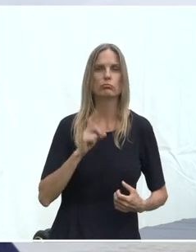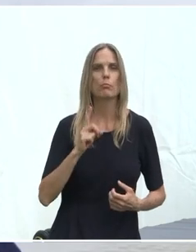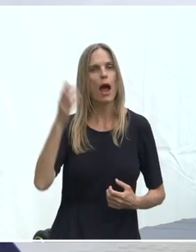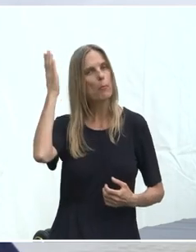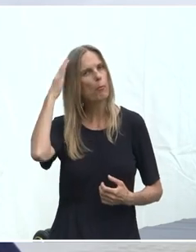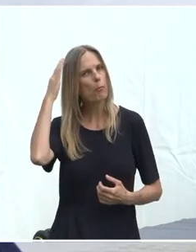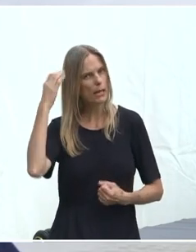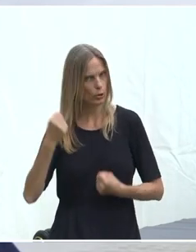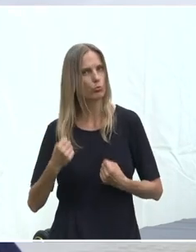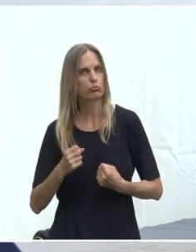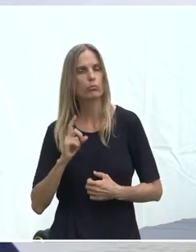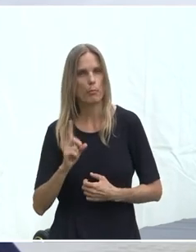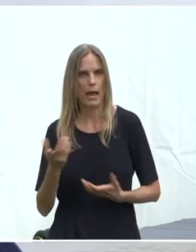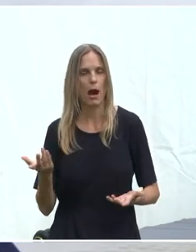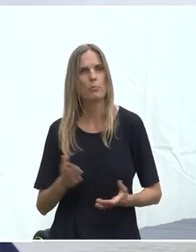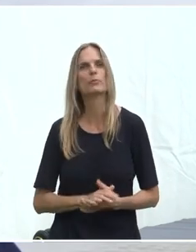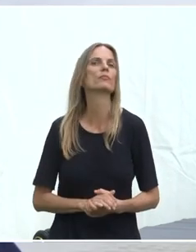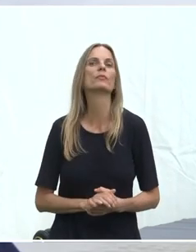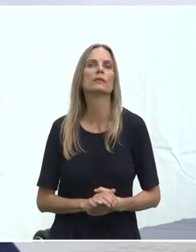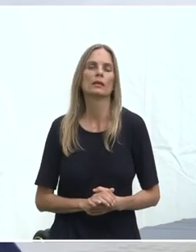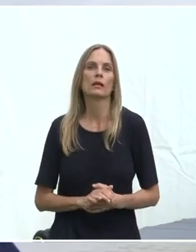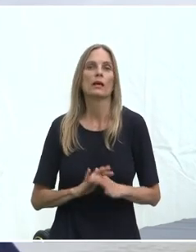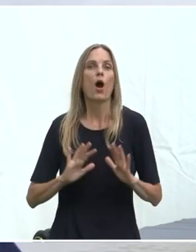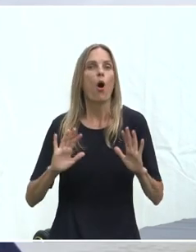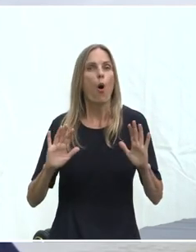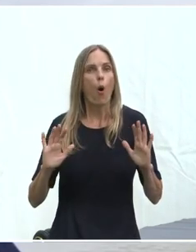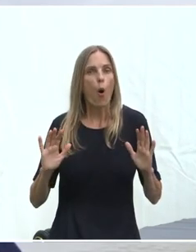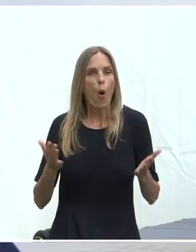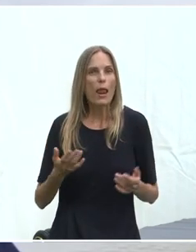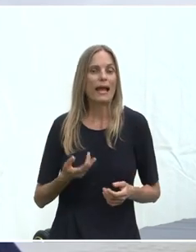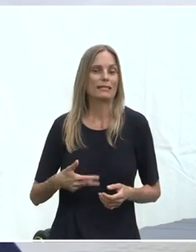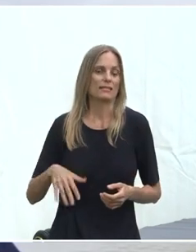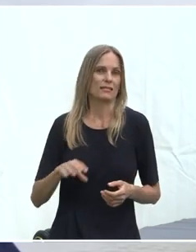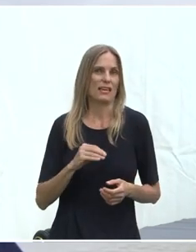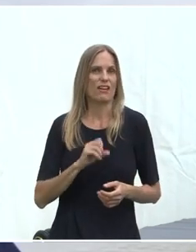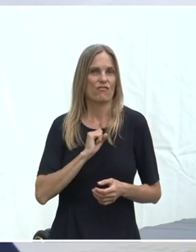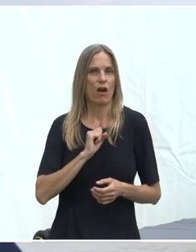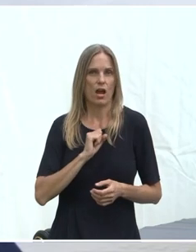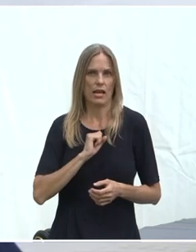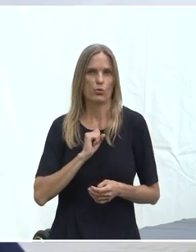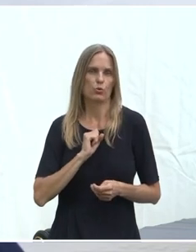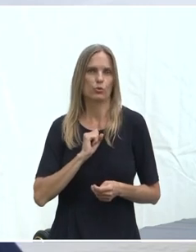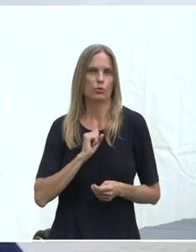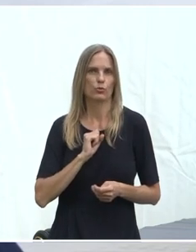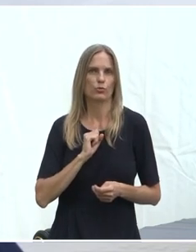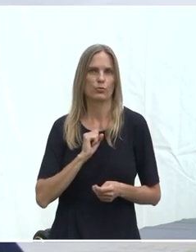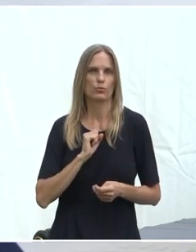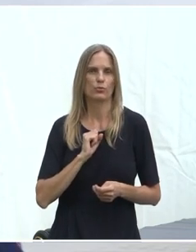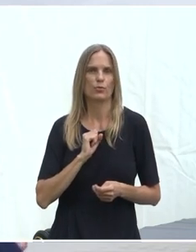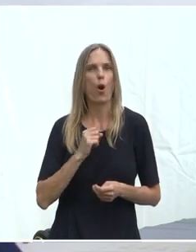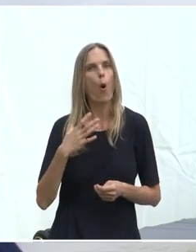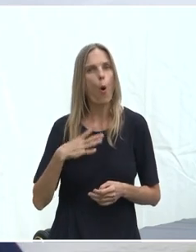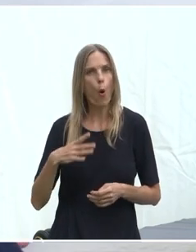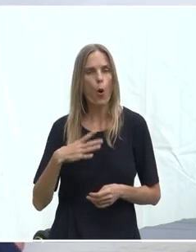serve. So if we manage to just build those necessary sort of standards and